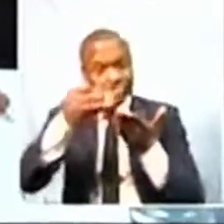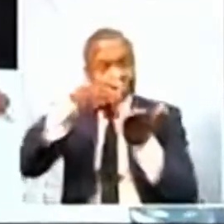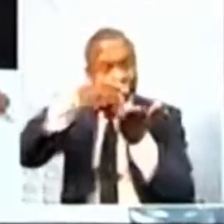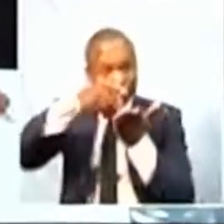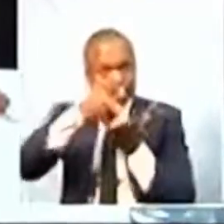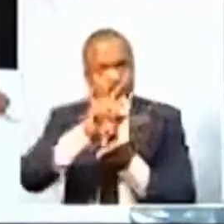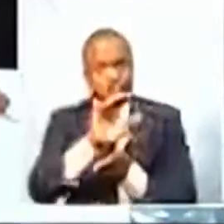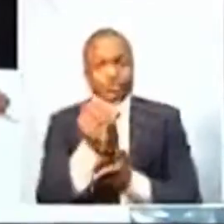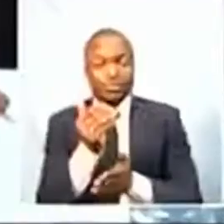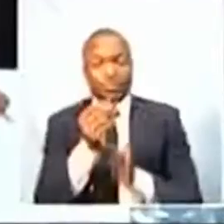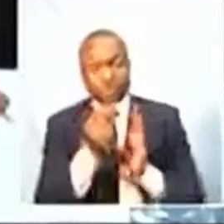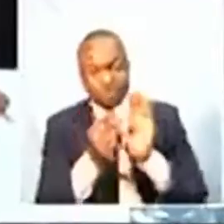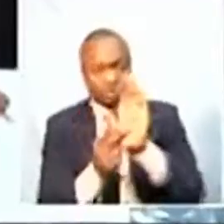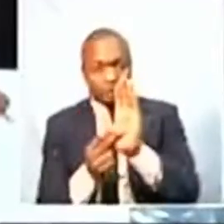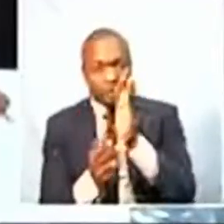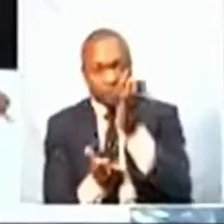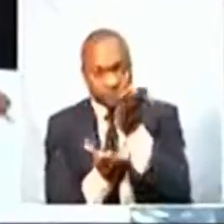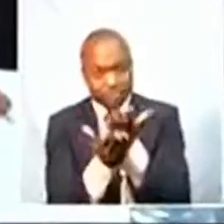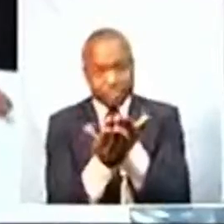that are appearing in Appendix 4.